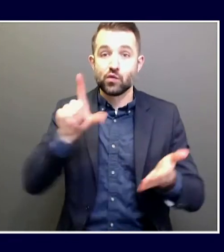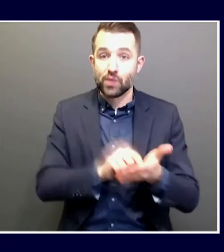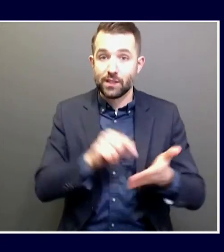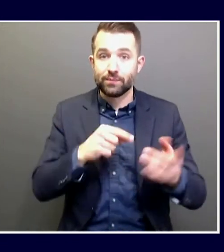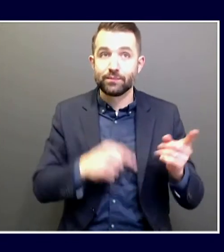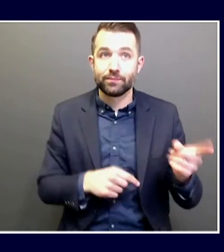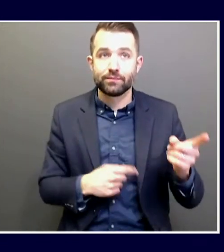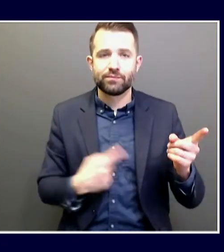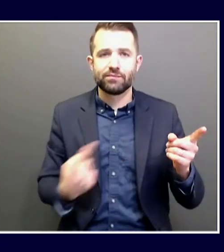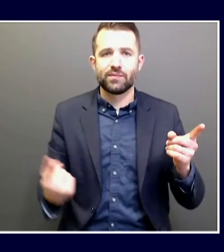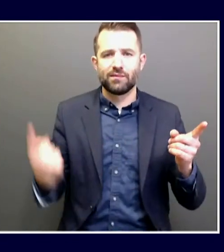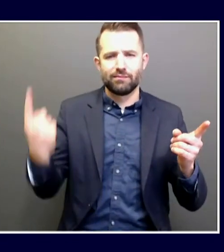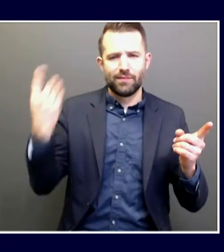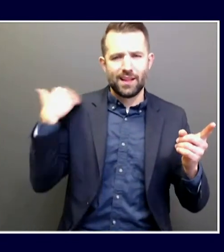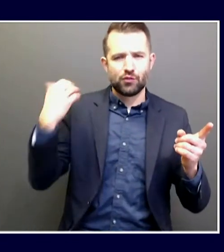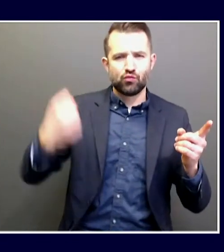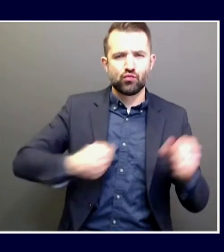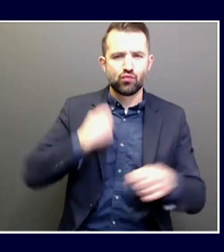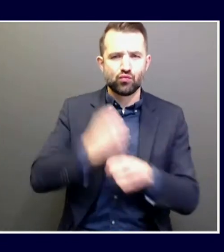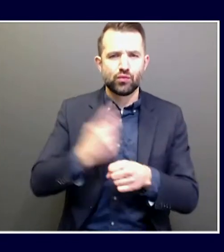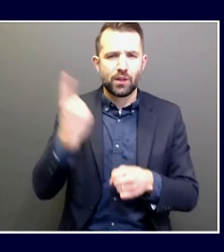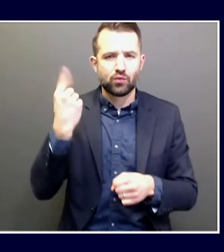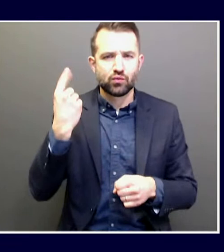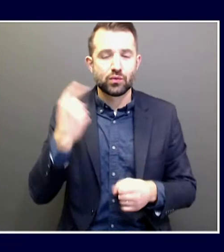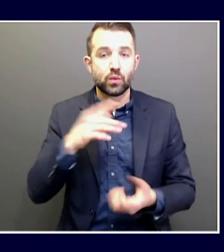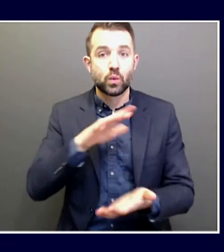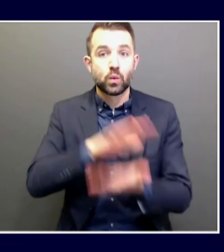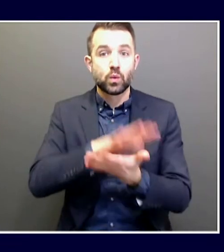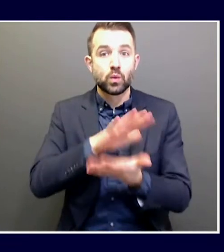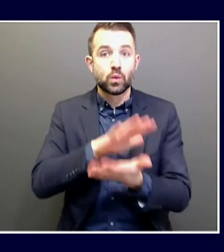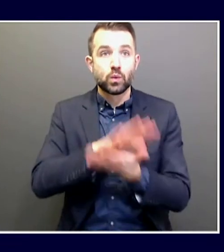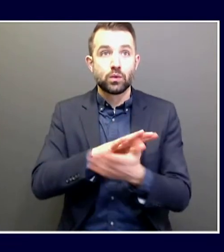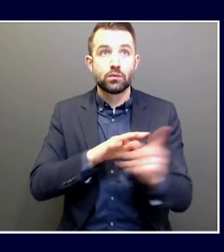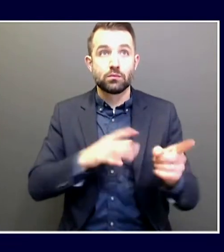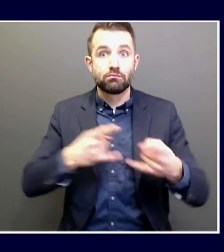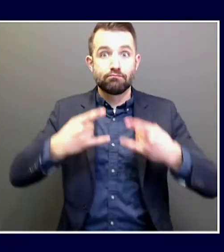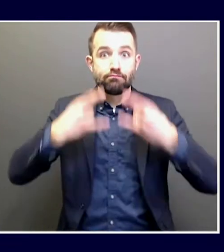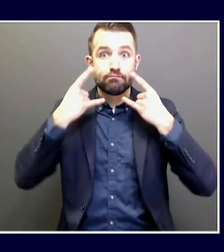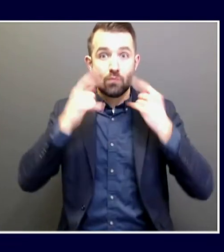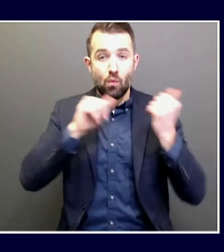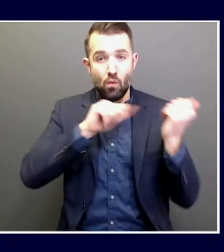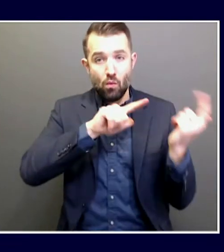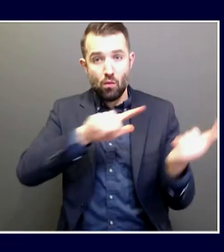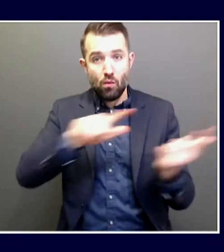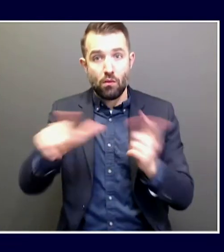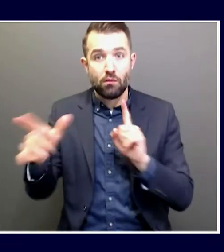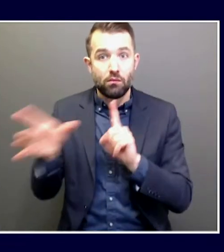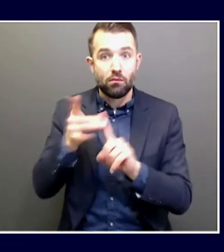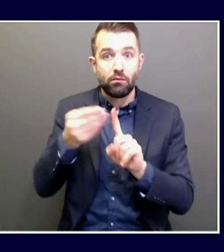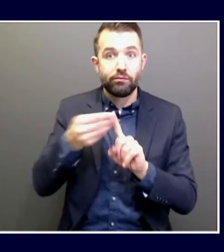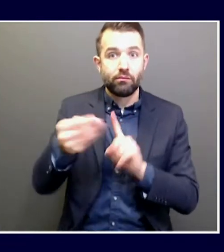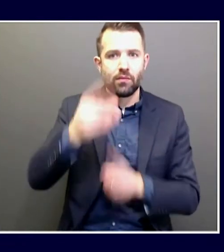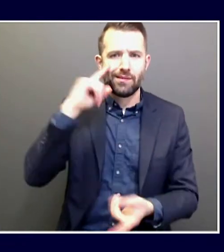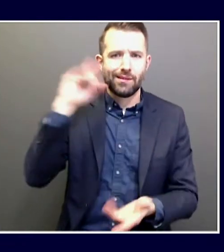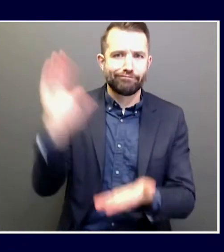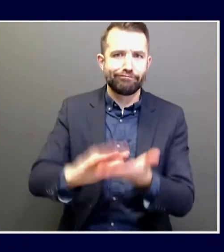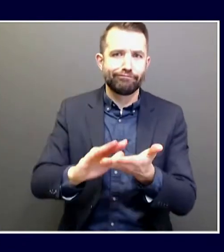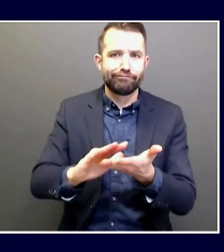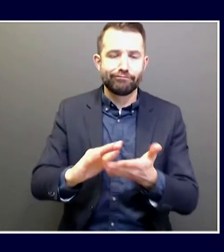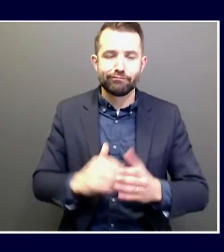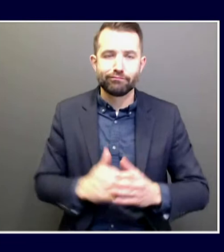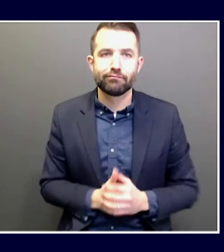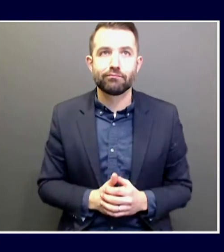year ago, finding that in schools where masking was the norm, transmission rates were significantly